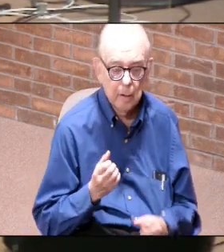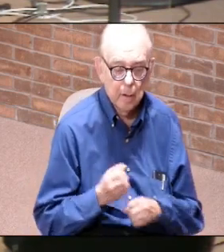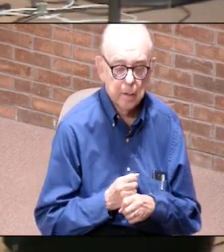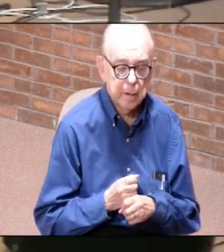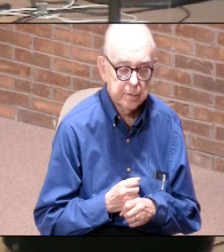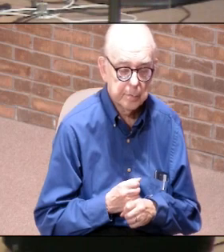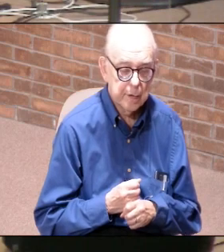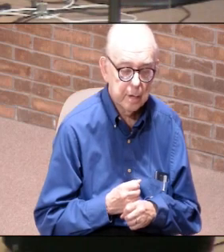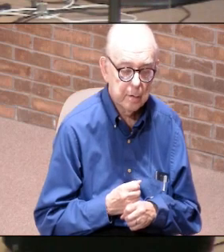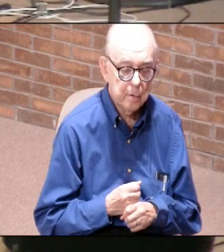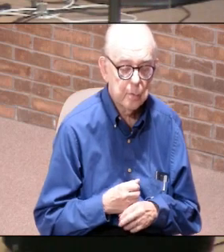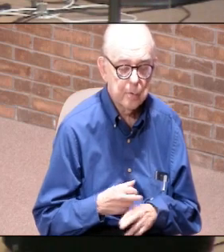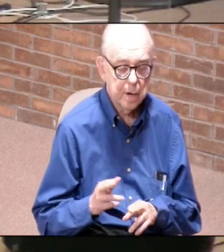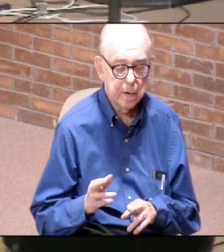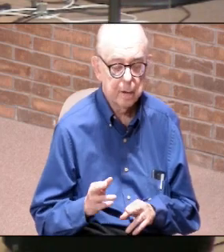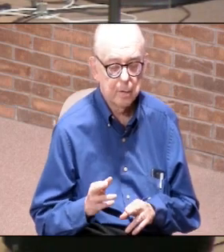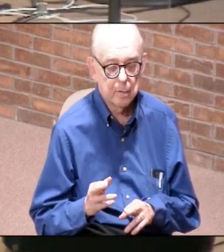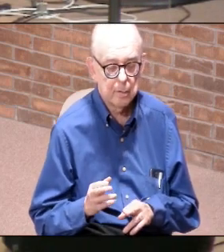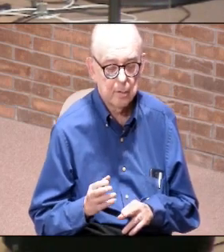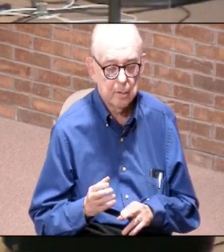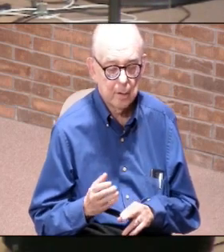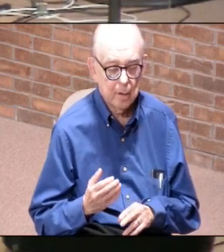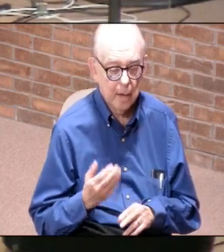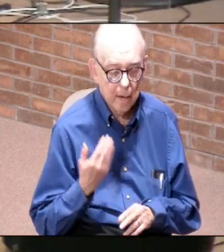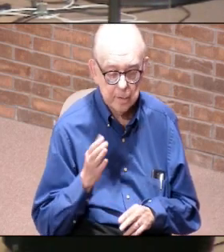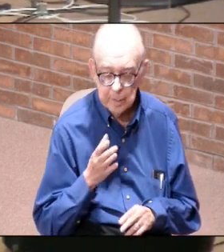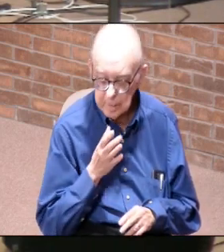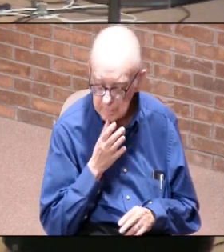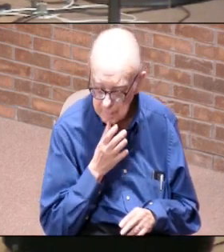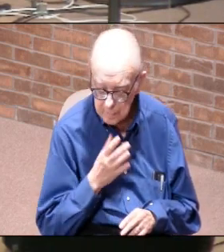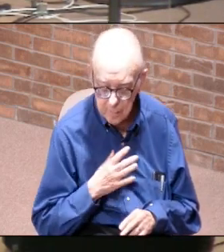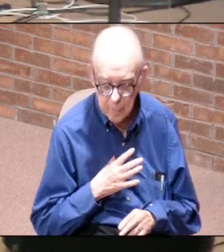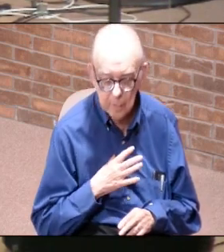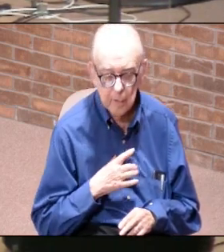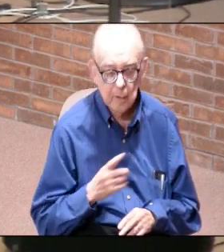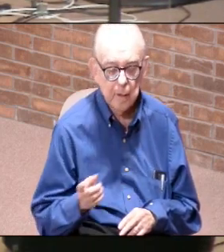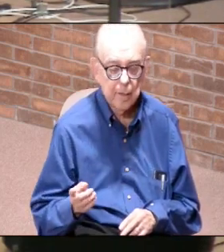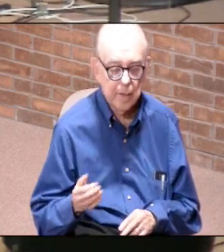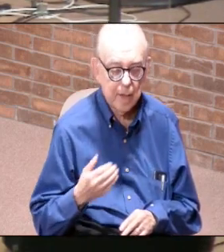in shape. And I looked at these women, man,